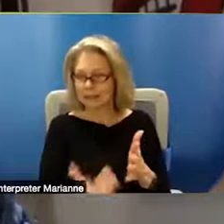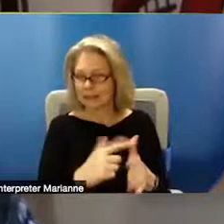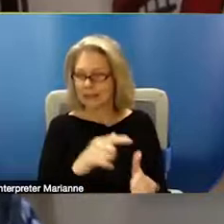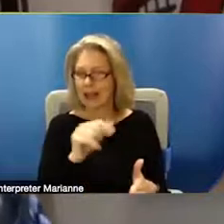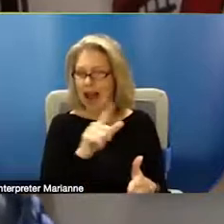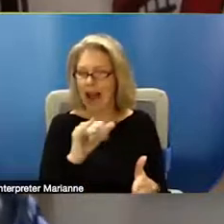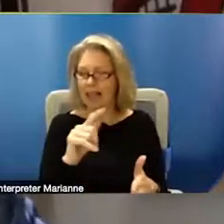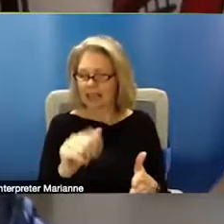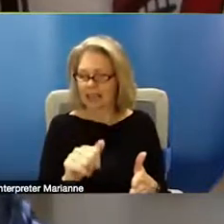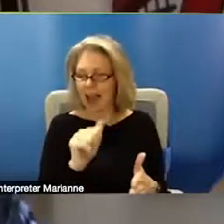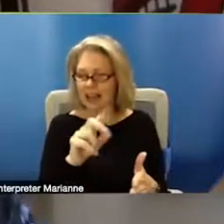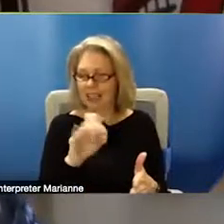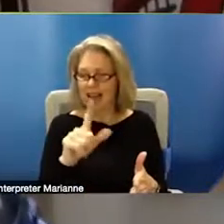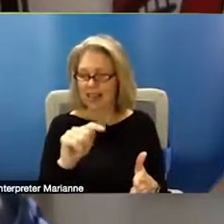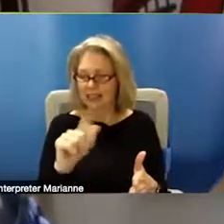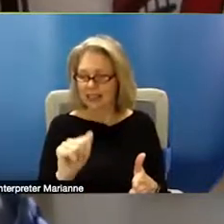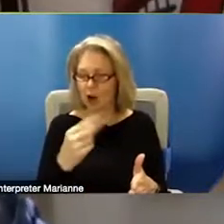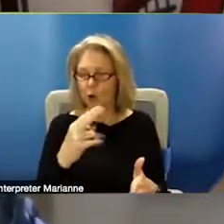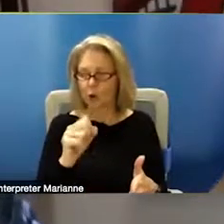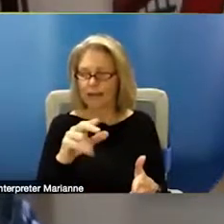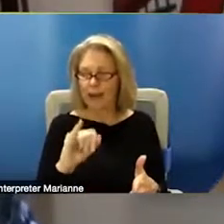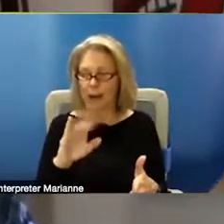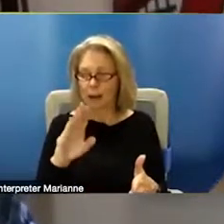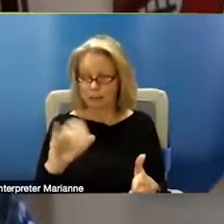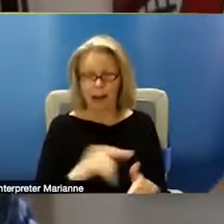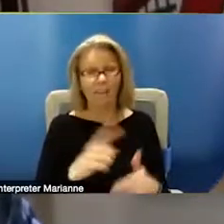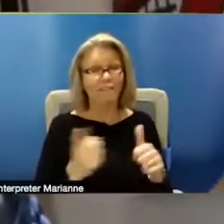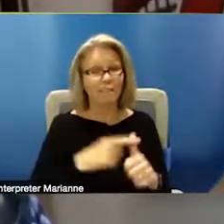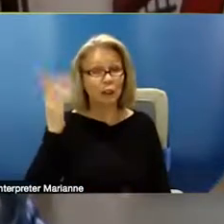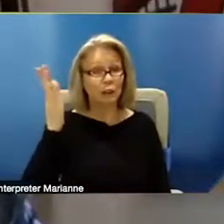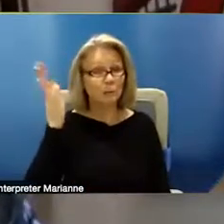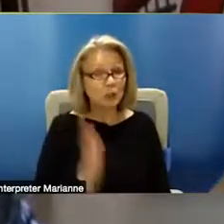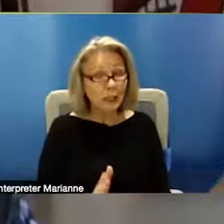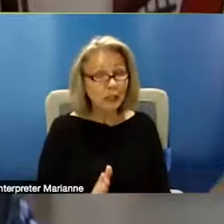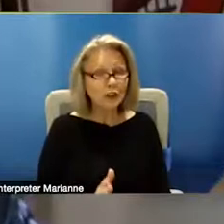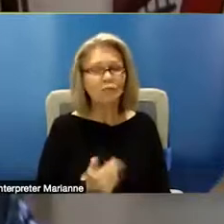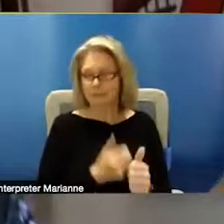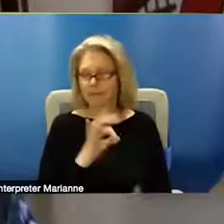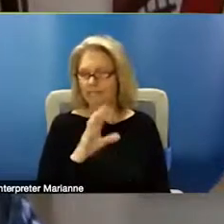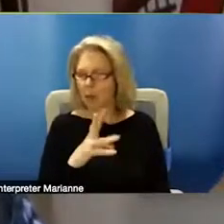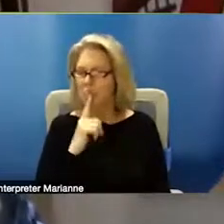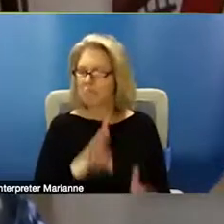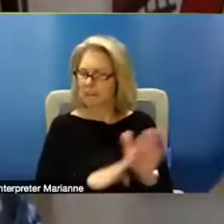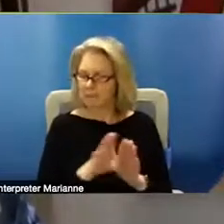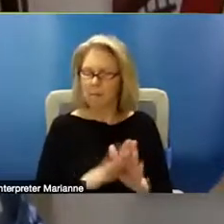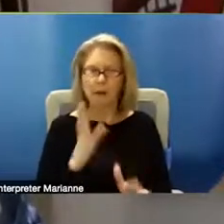of the speakers. So Adelita Husni is the first presenter. She is a Vera List Center fellow